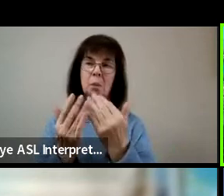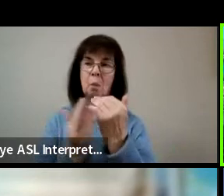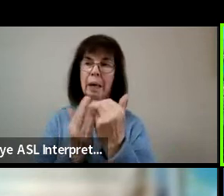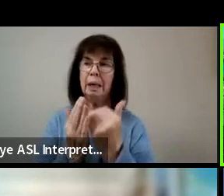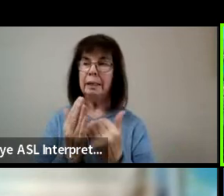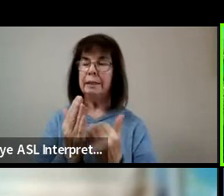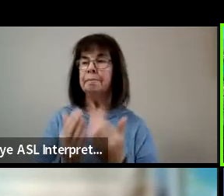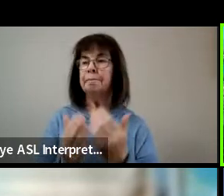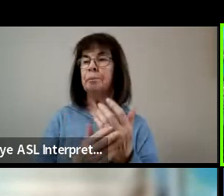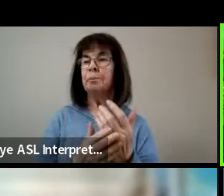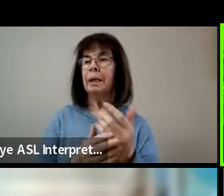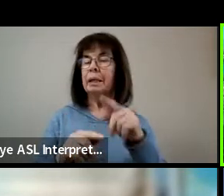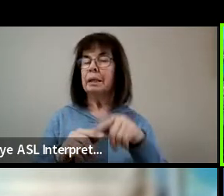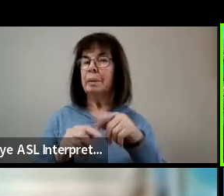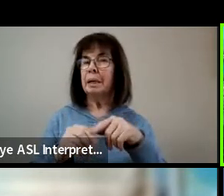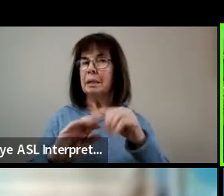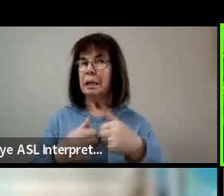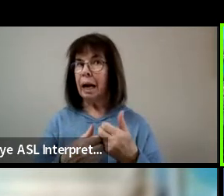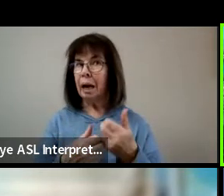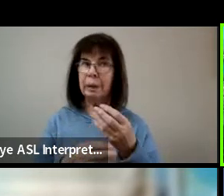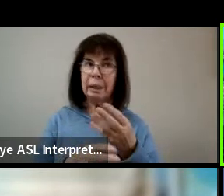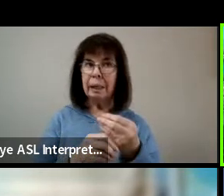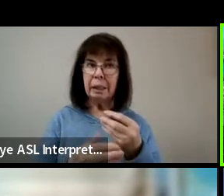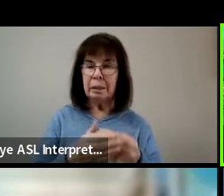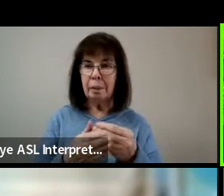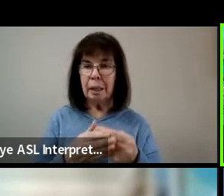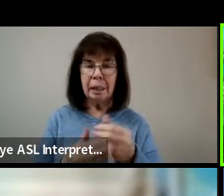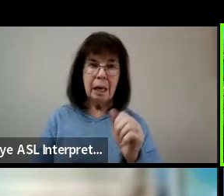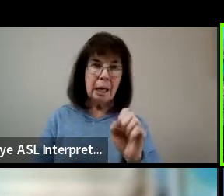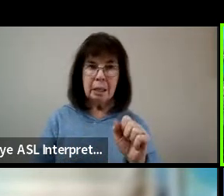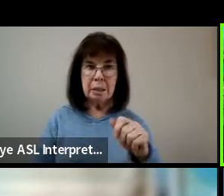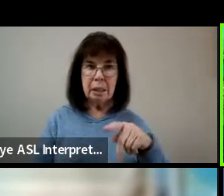funding we can harness quickly in order to get it to people who need it.